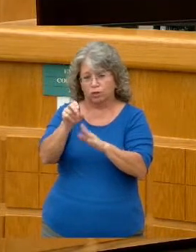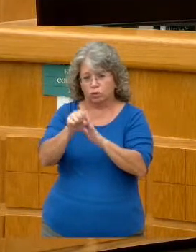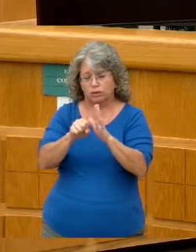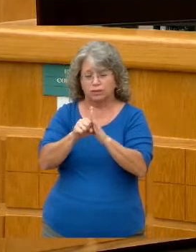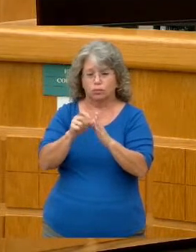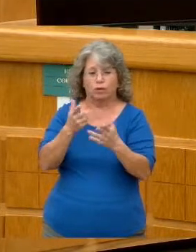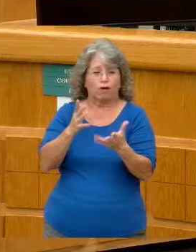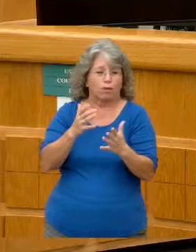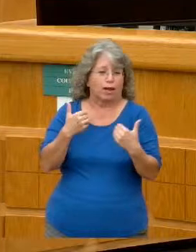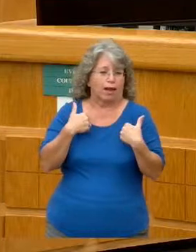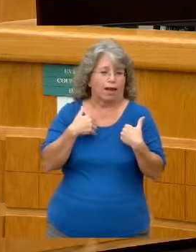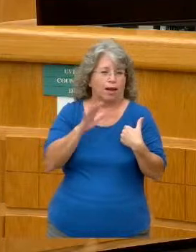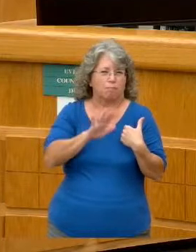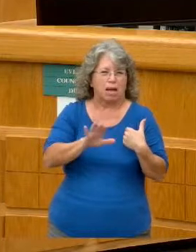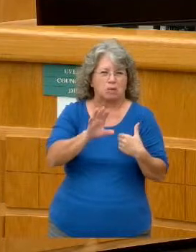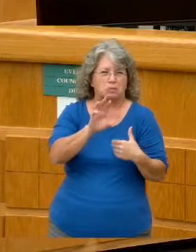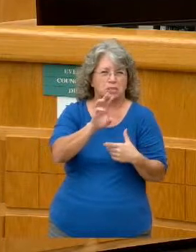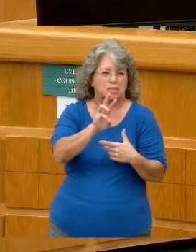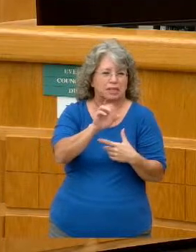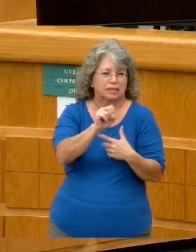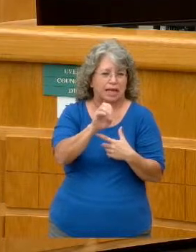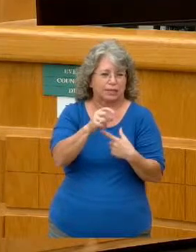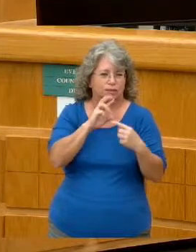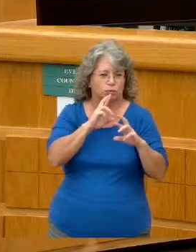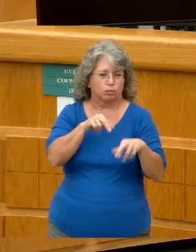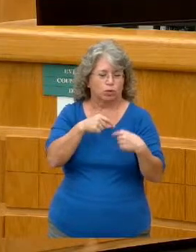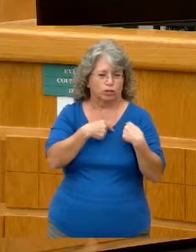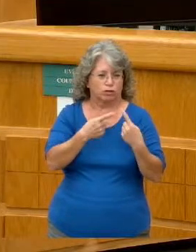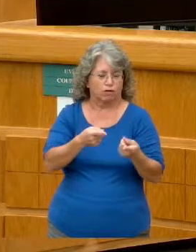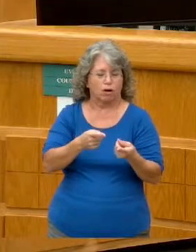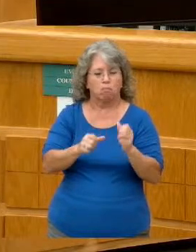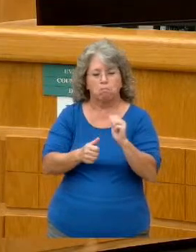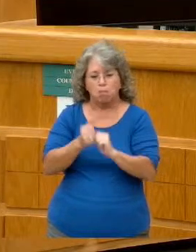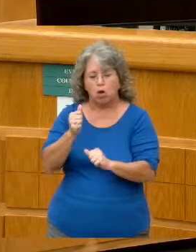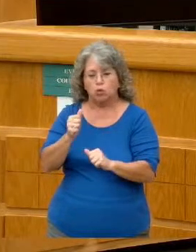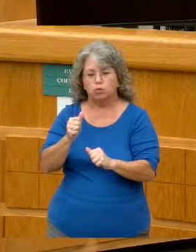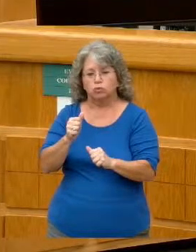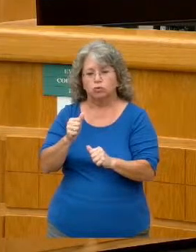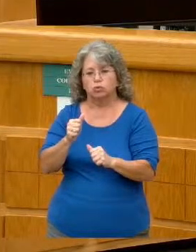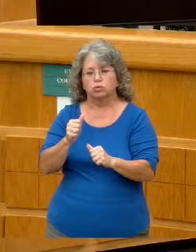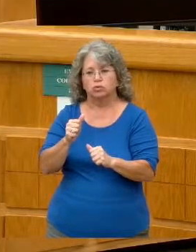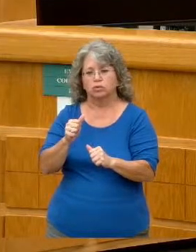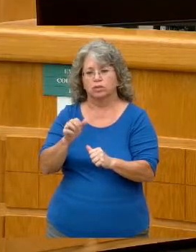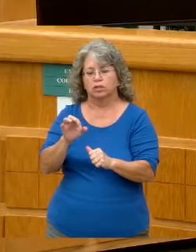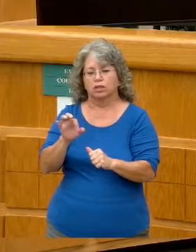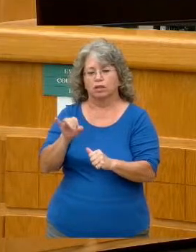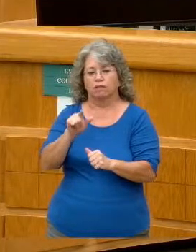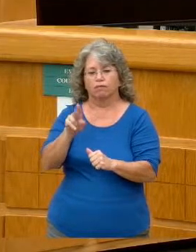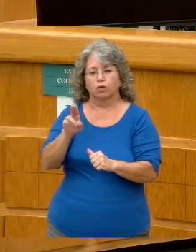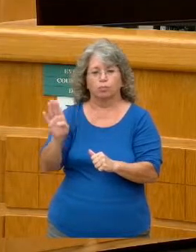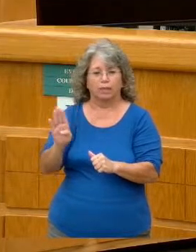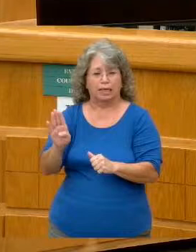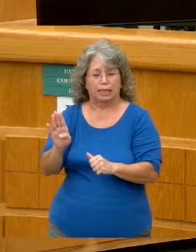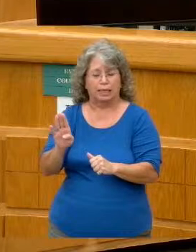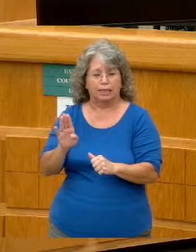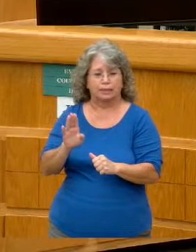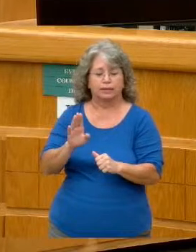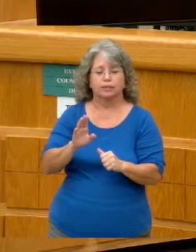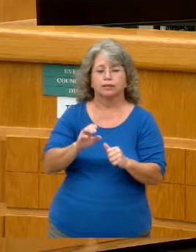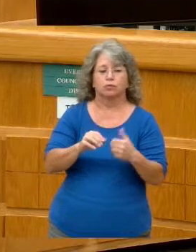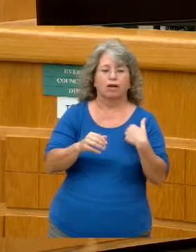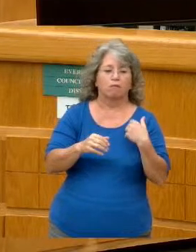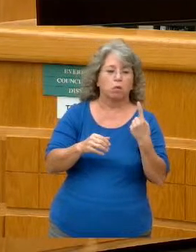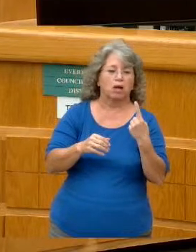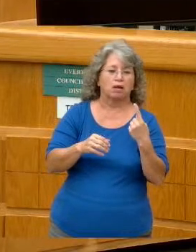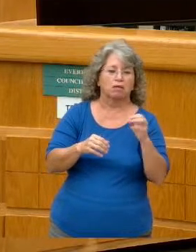we've had like 6 cases reported so far, mostly all flu B, but we have had one that's flu A, and that's a